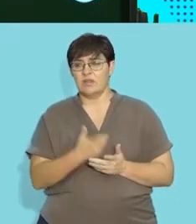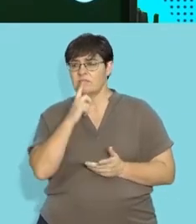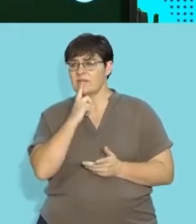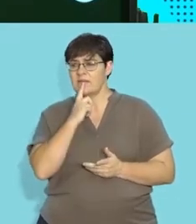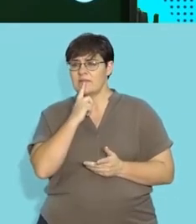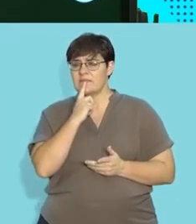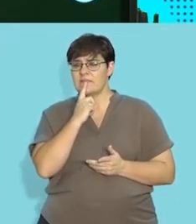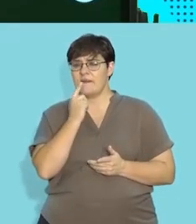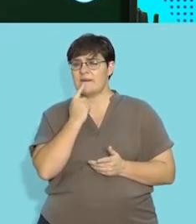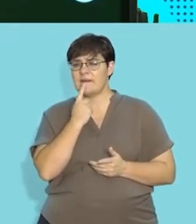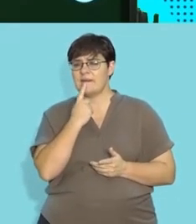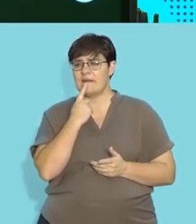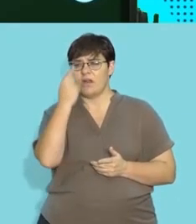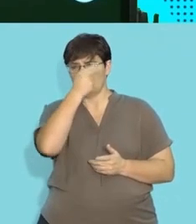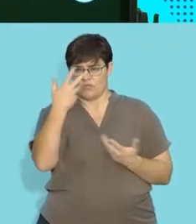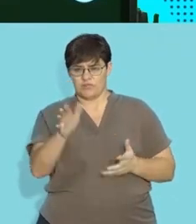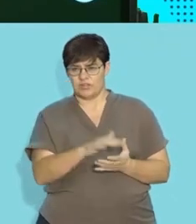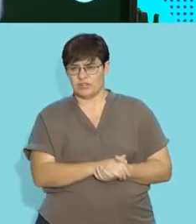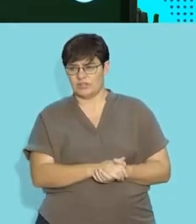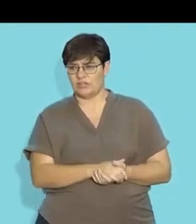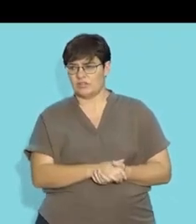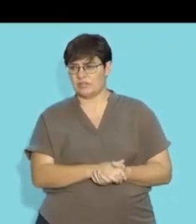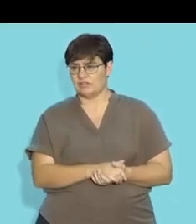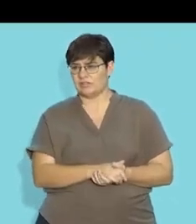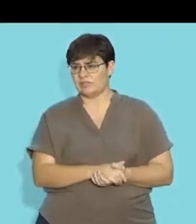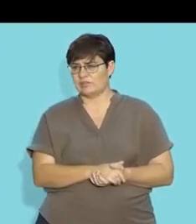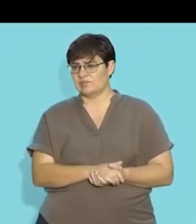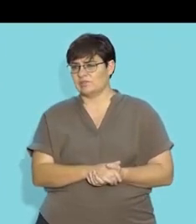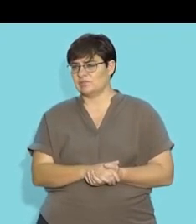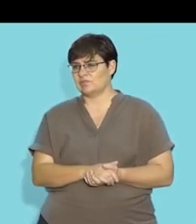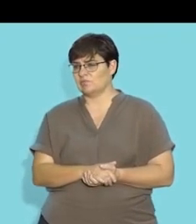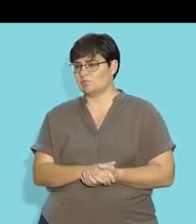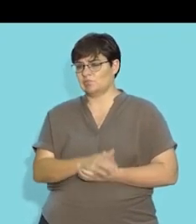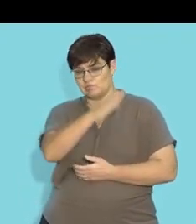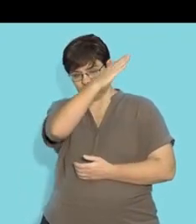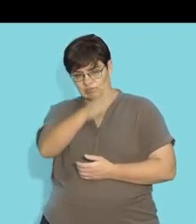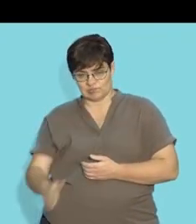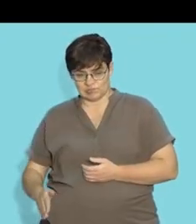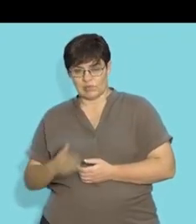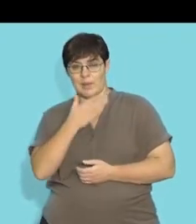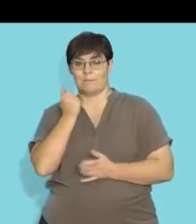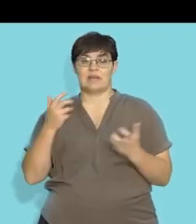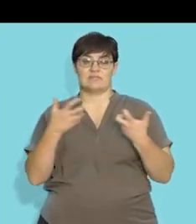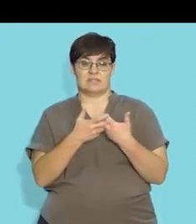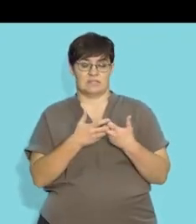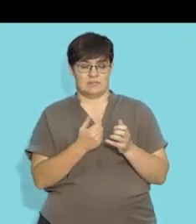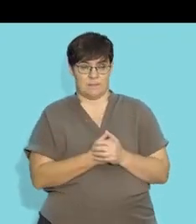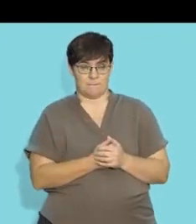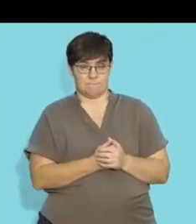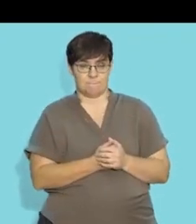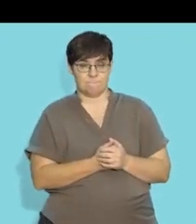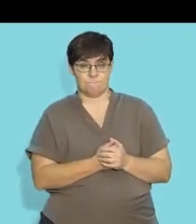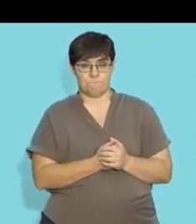okay, I kind of drew it. If you look at that, I said, okay, if I draw that this is my line of best